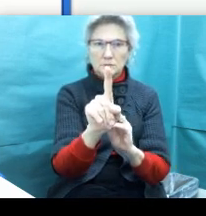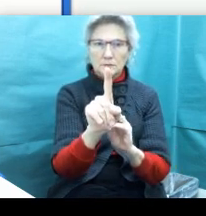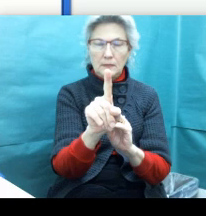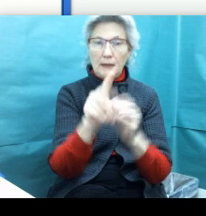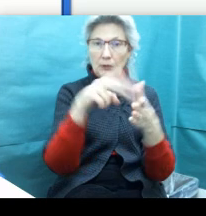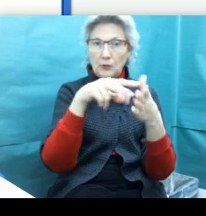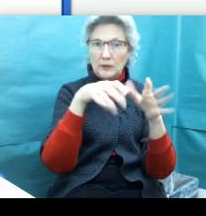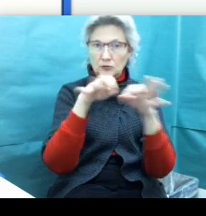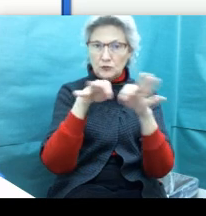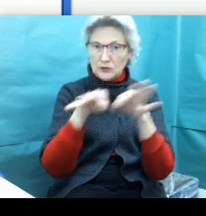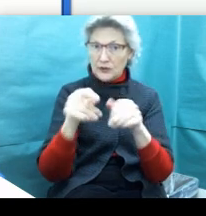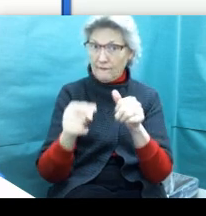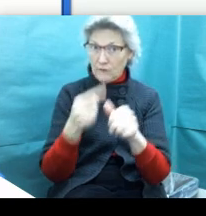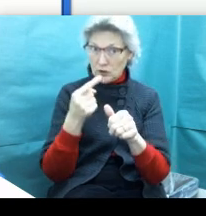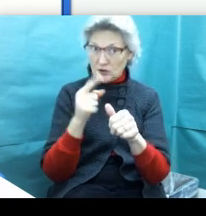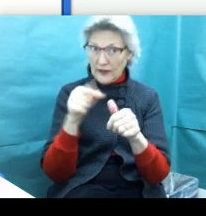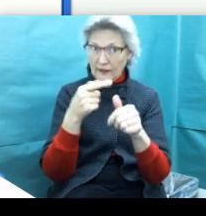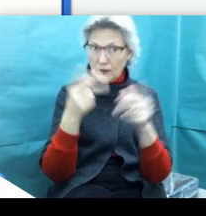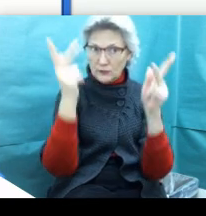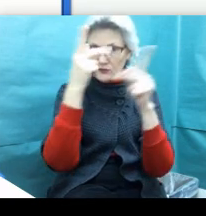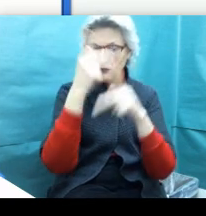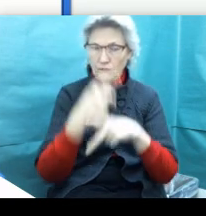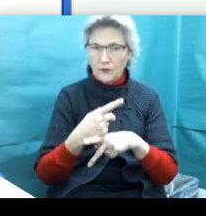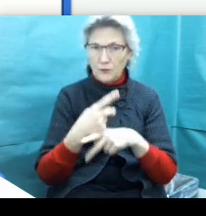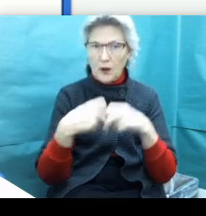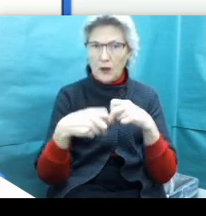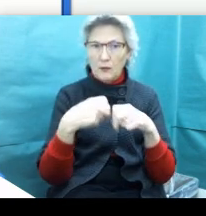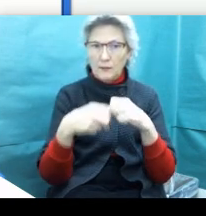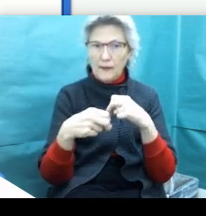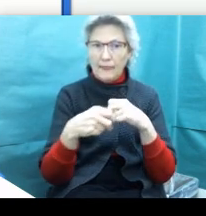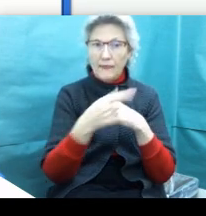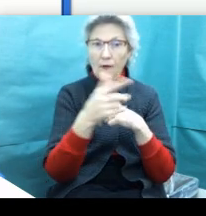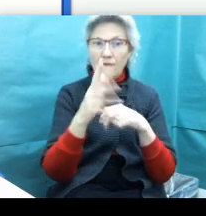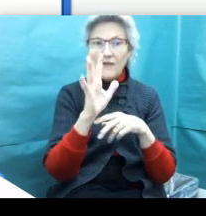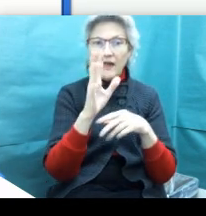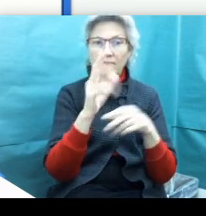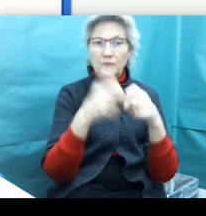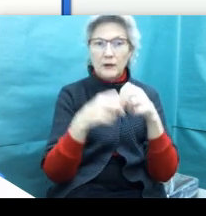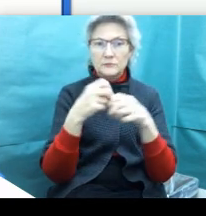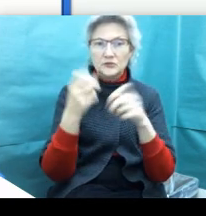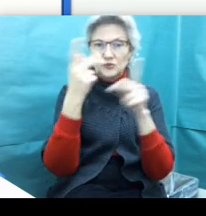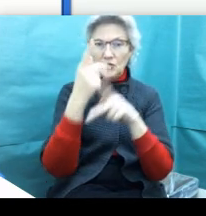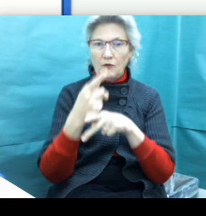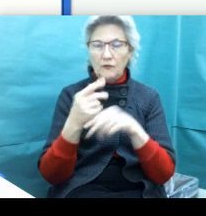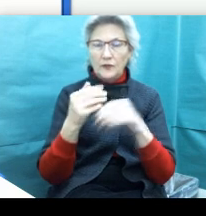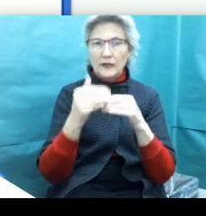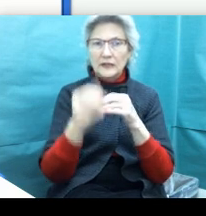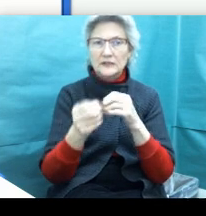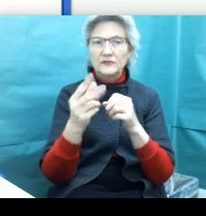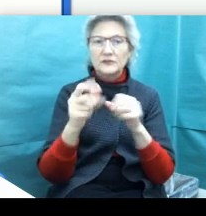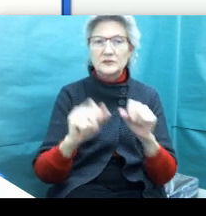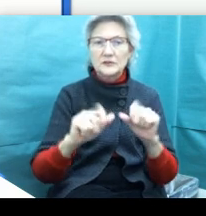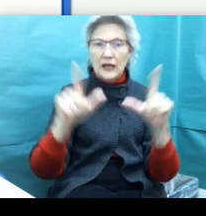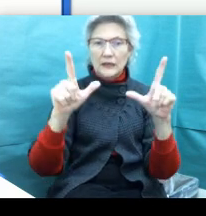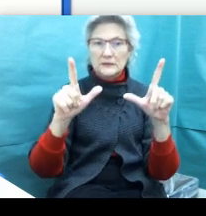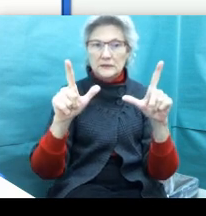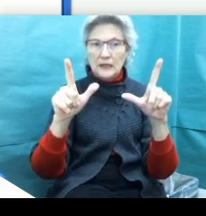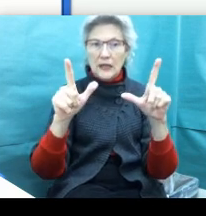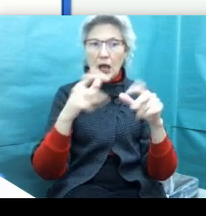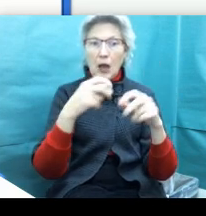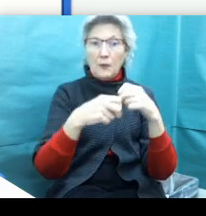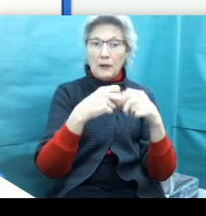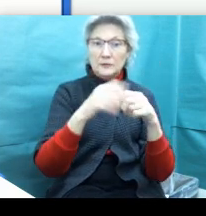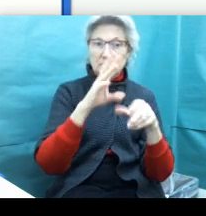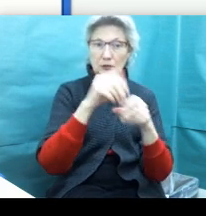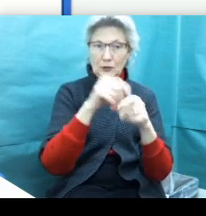read the directions first, and then we'll solve our problem. It says there are 5 problems to solve over the next few slides. 5 problems including